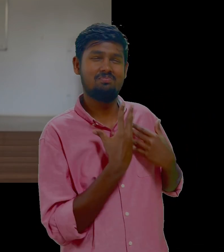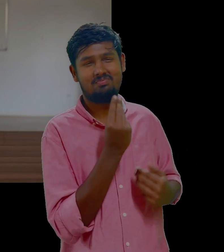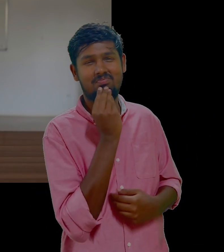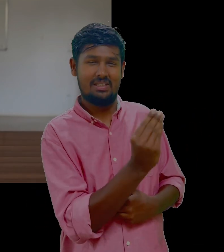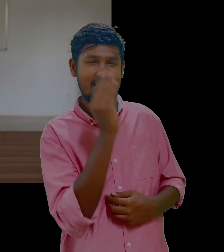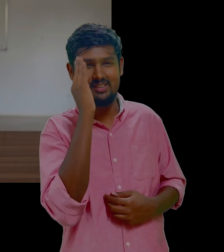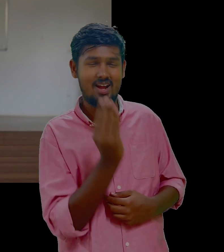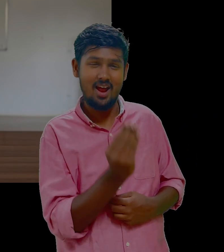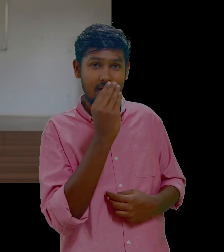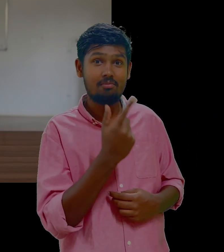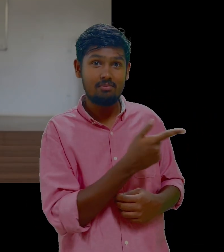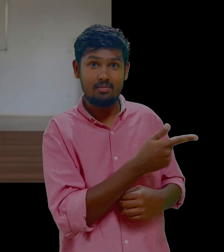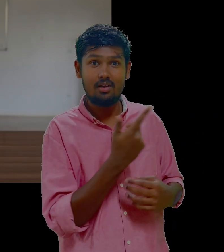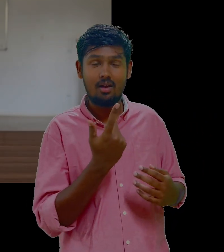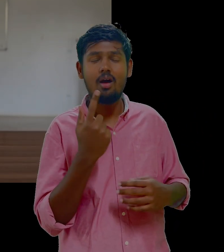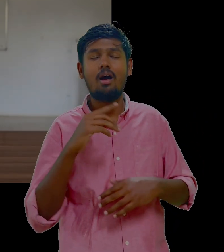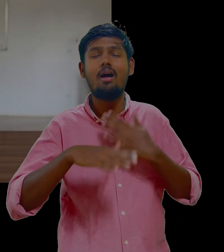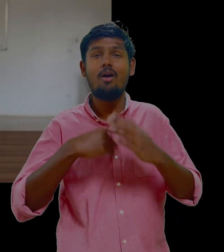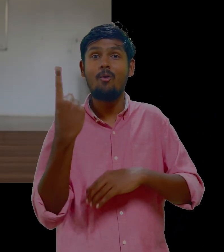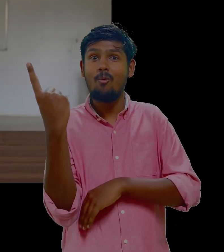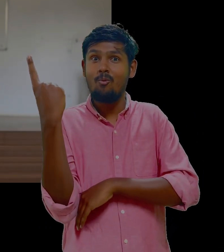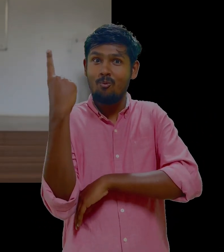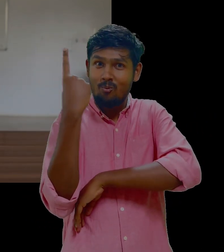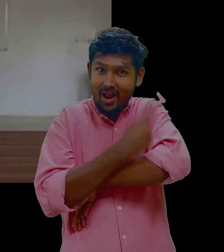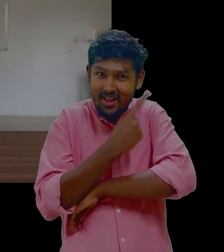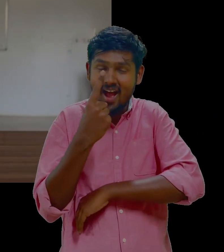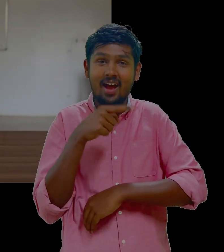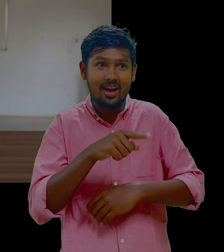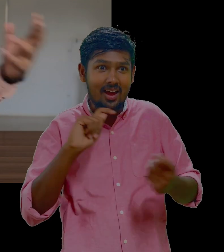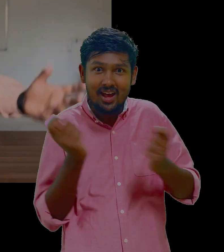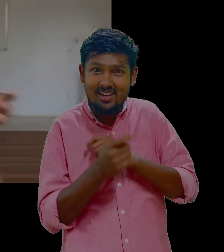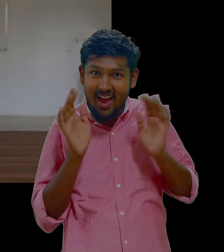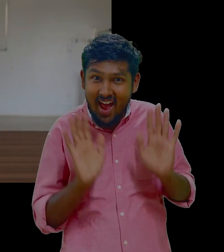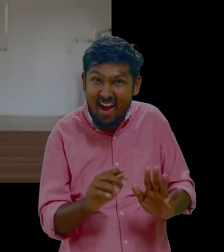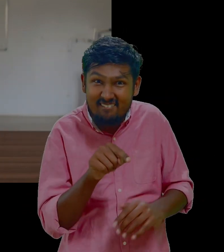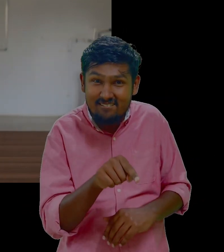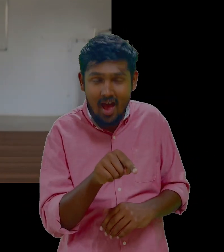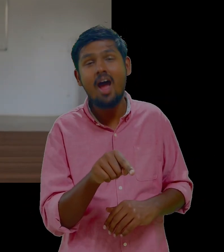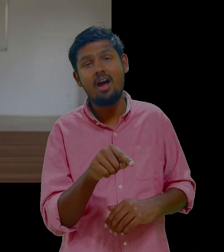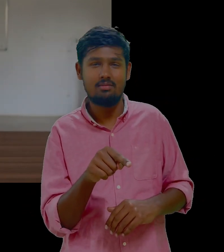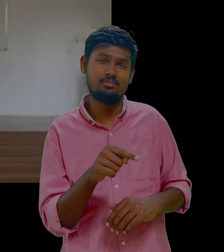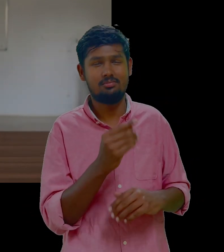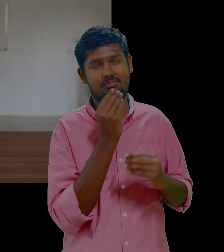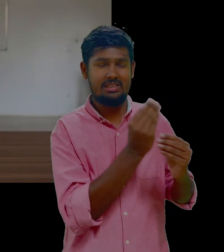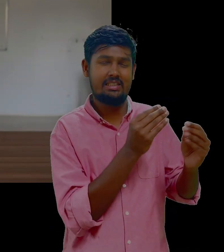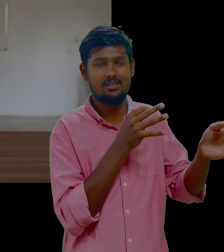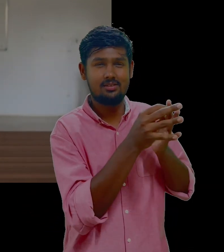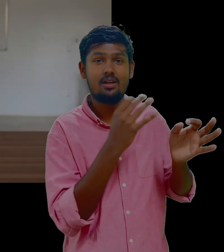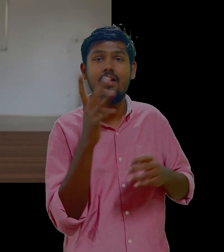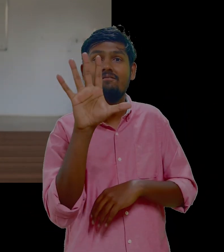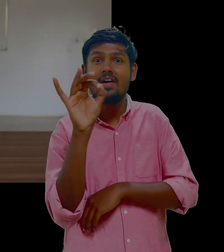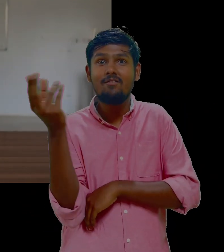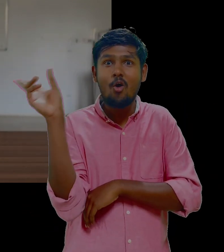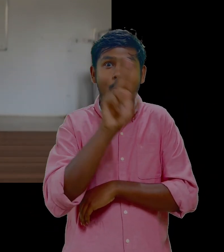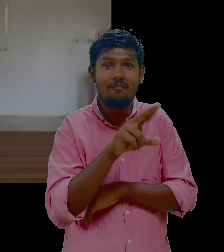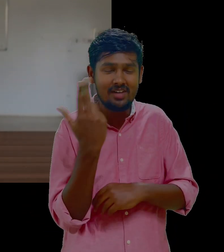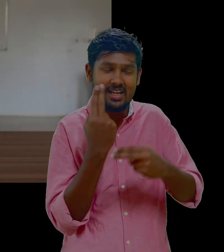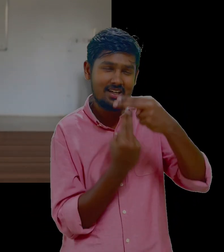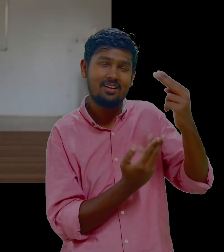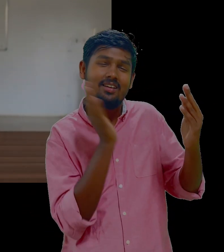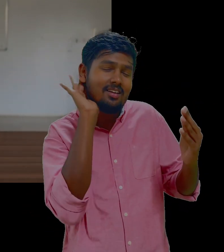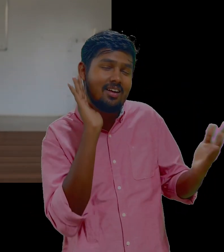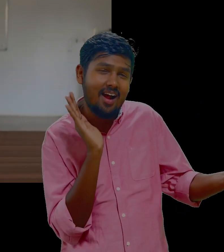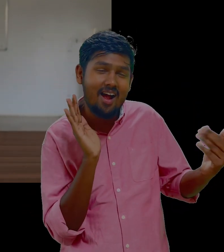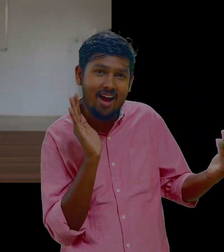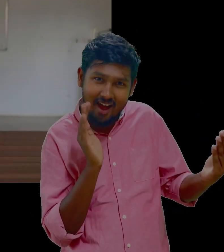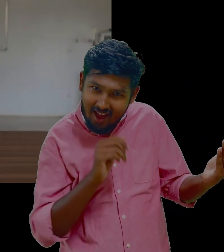match happening, I would run and say please read it out to me what happened in yesterday's test match. And my